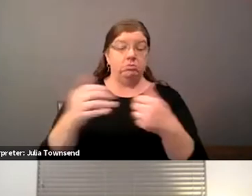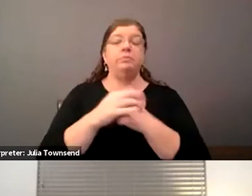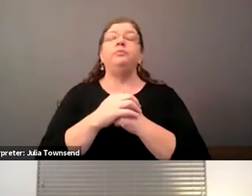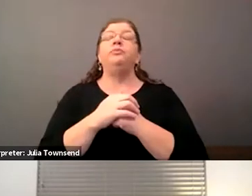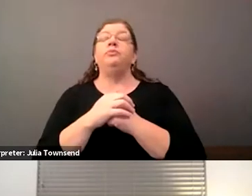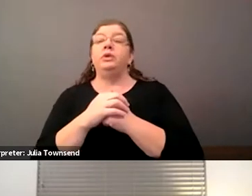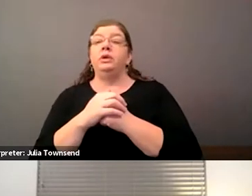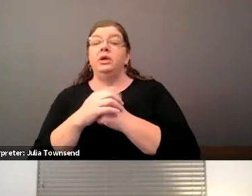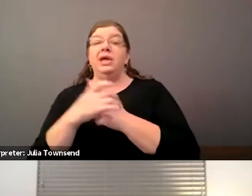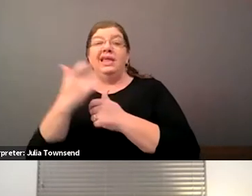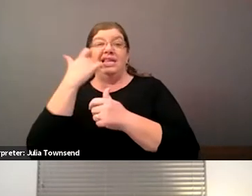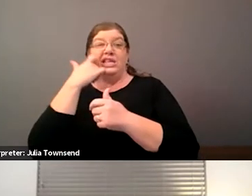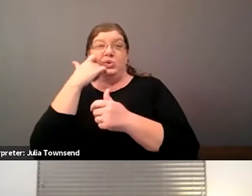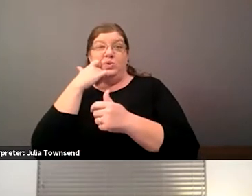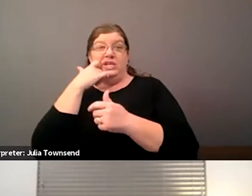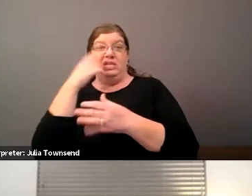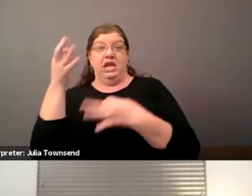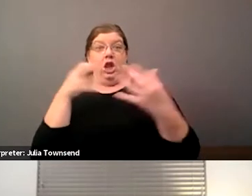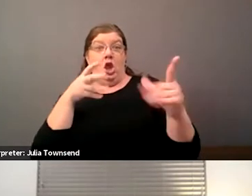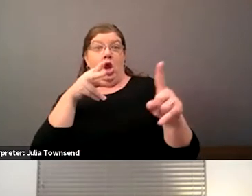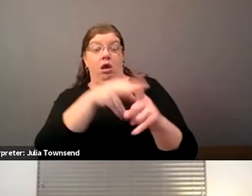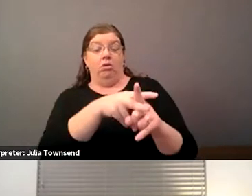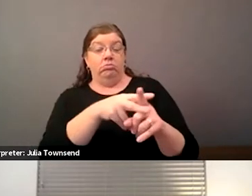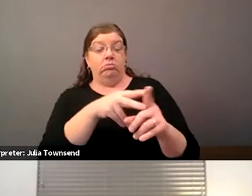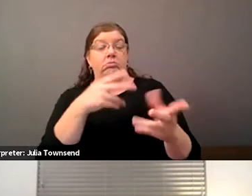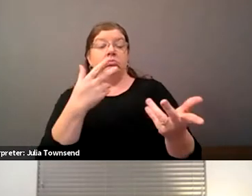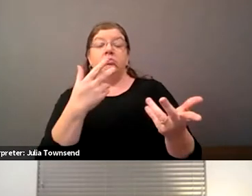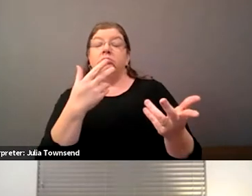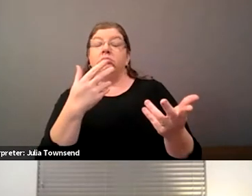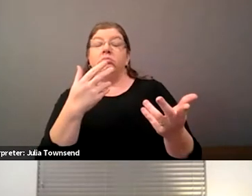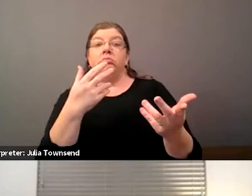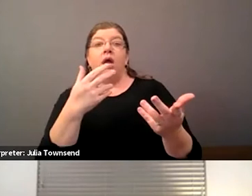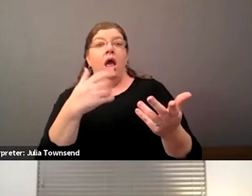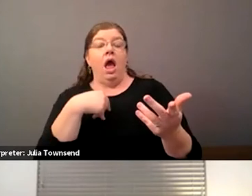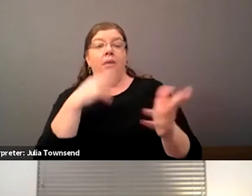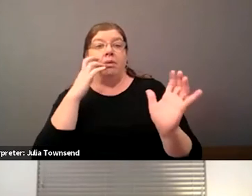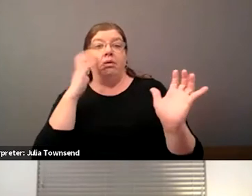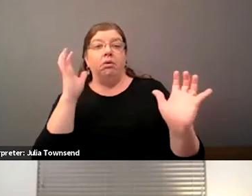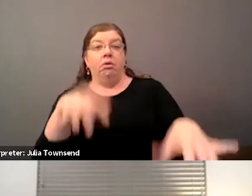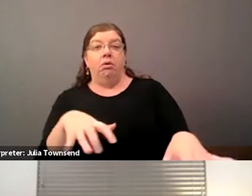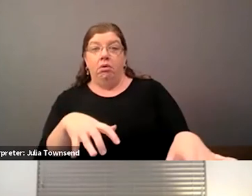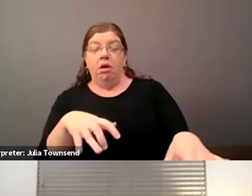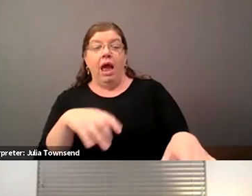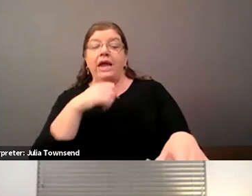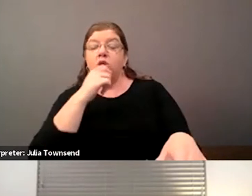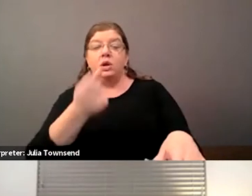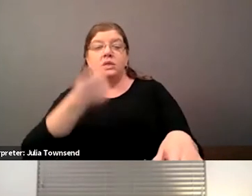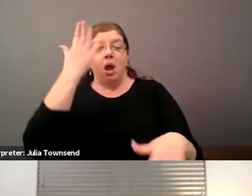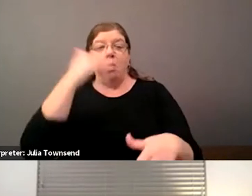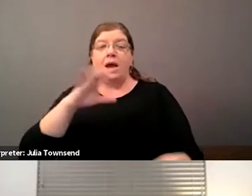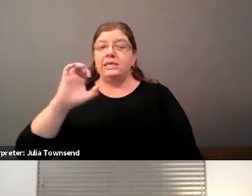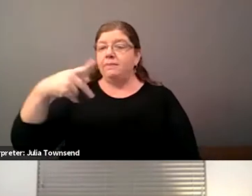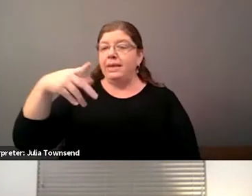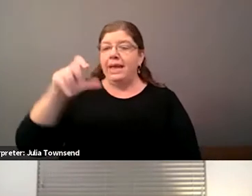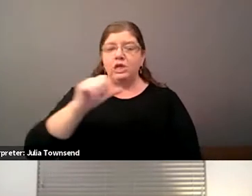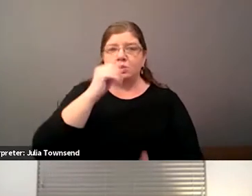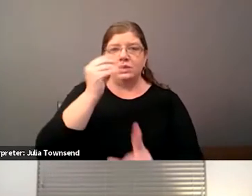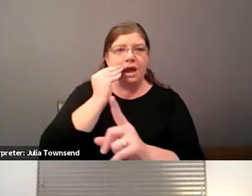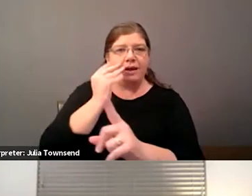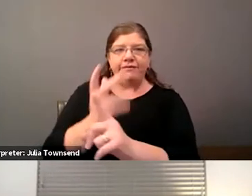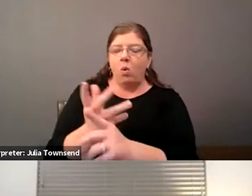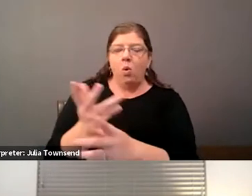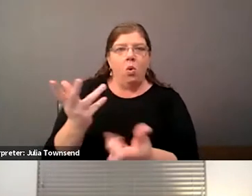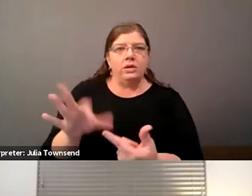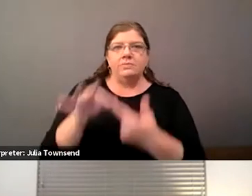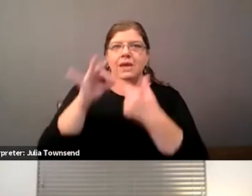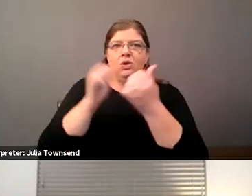this recent lawsuit it's simply shocking i don't understand why child protective services was not informed especially